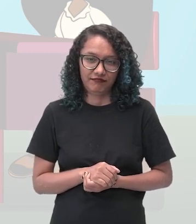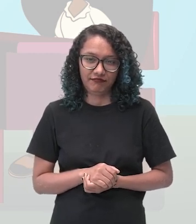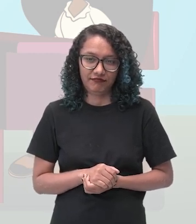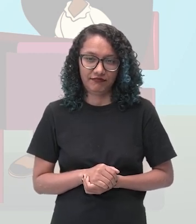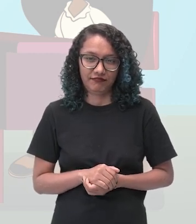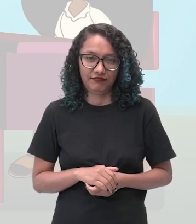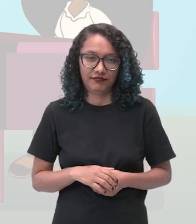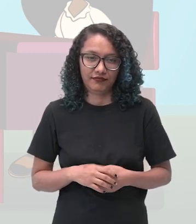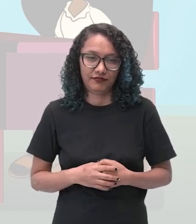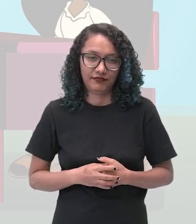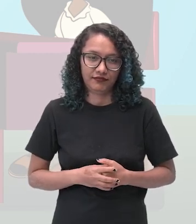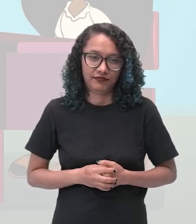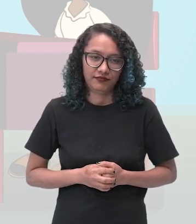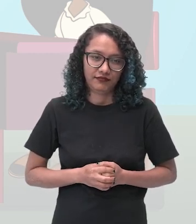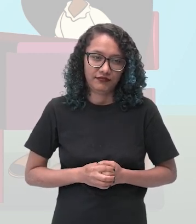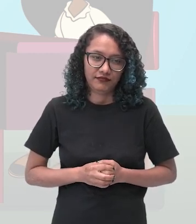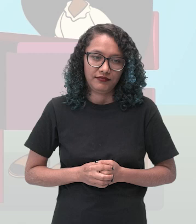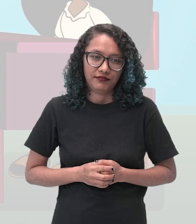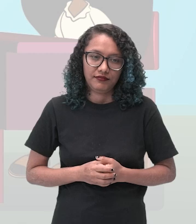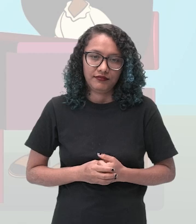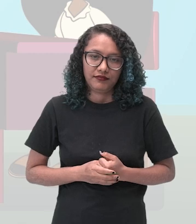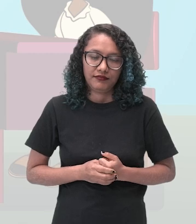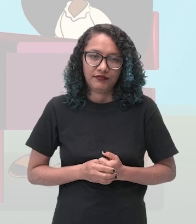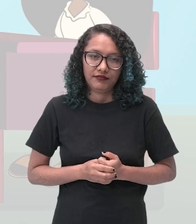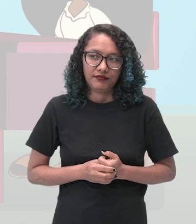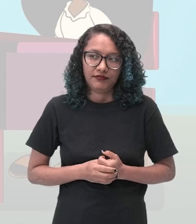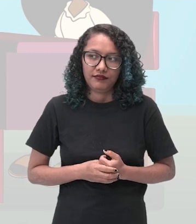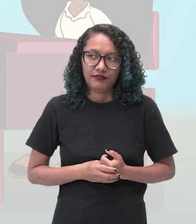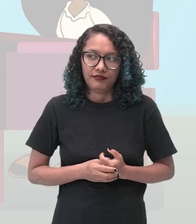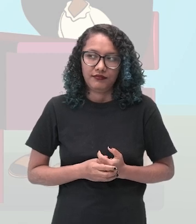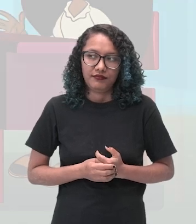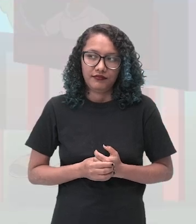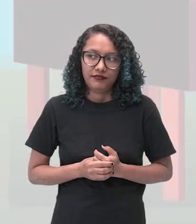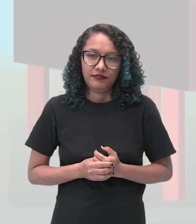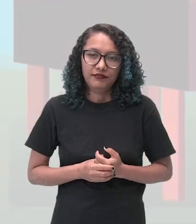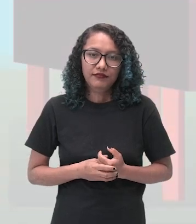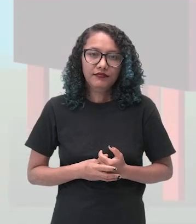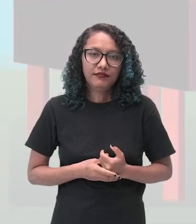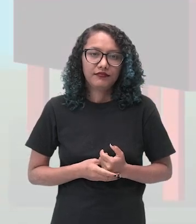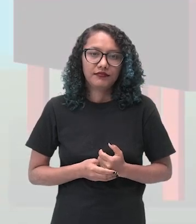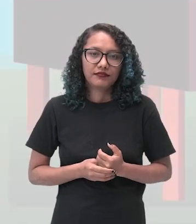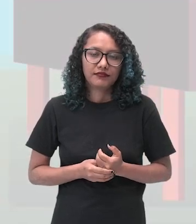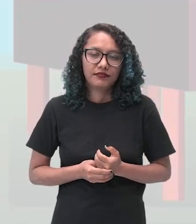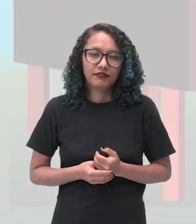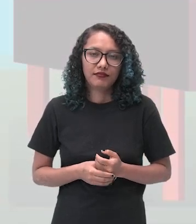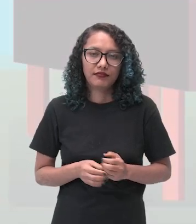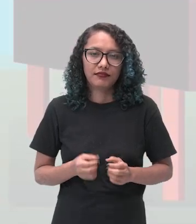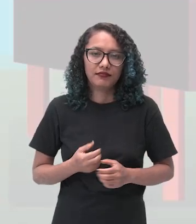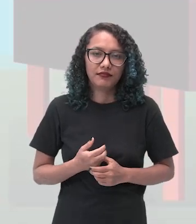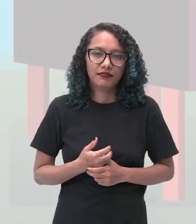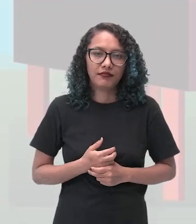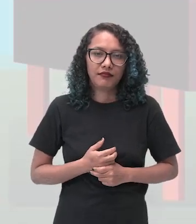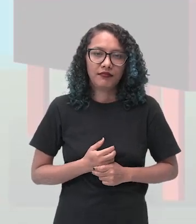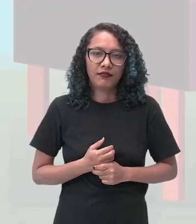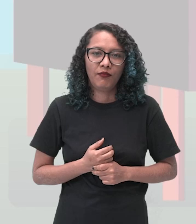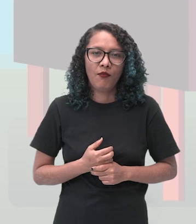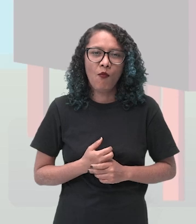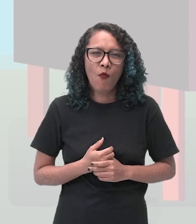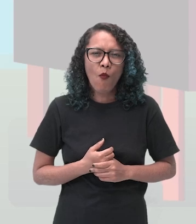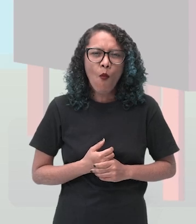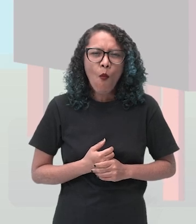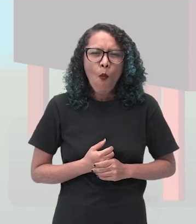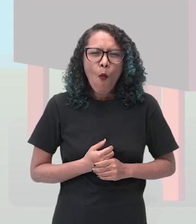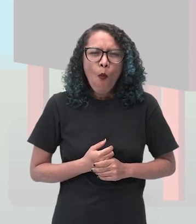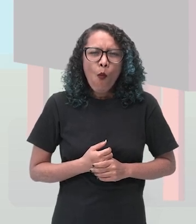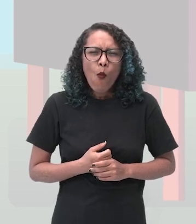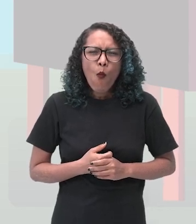people. Can anyone tell me the role of Amazon in our climate? It helps absorb carbon dioxide